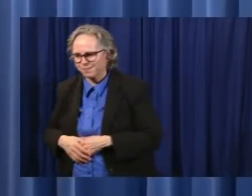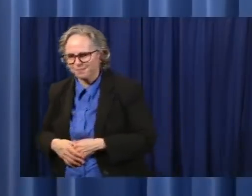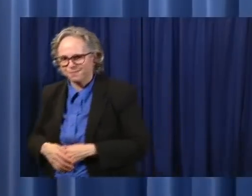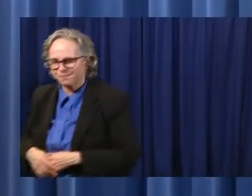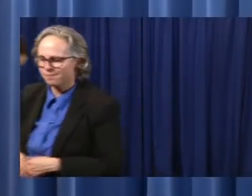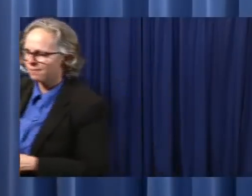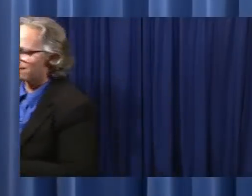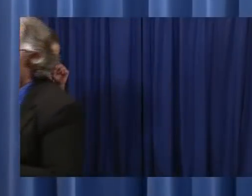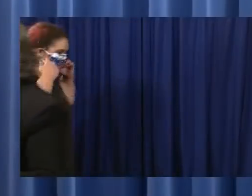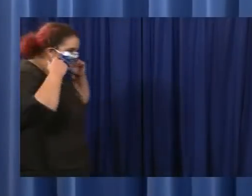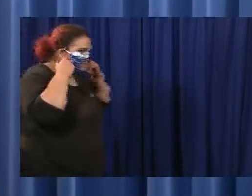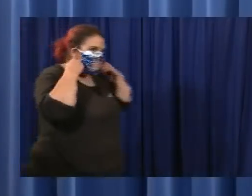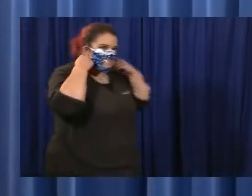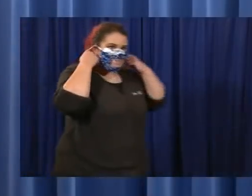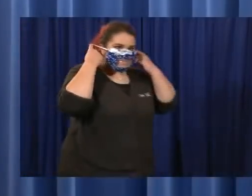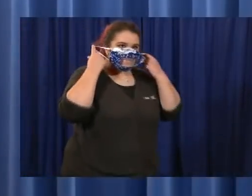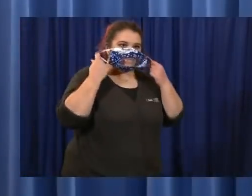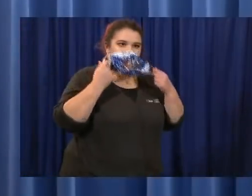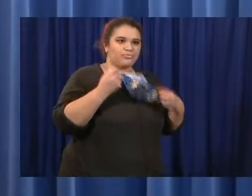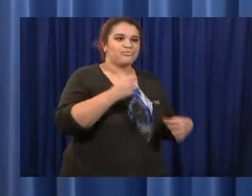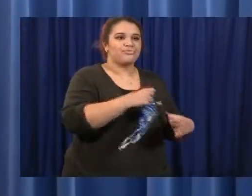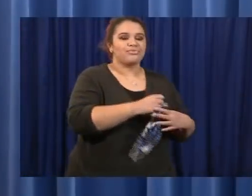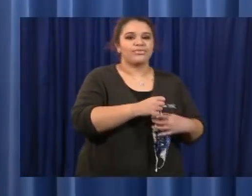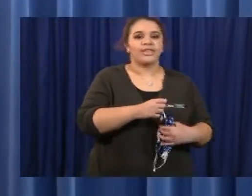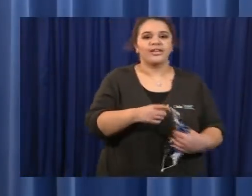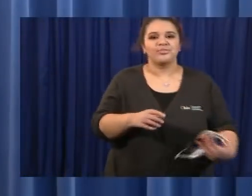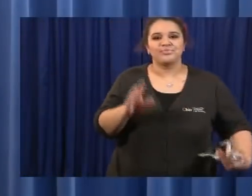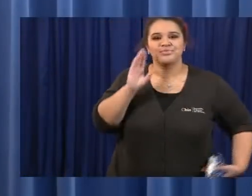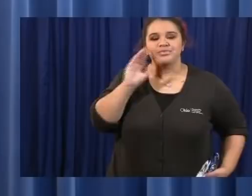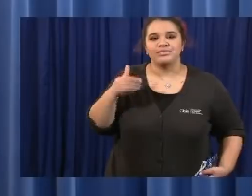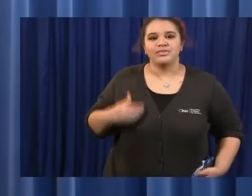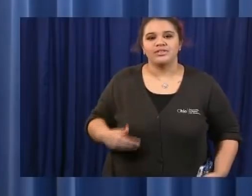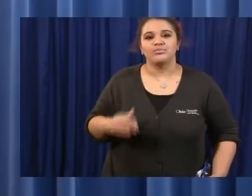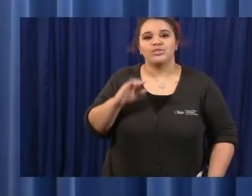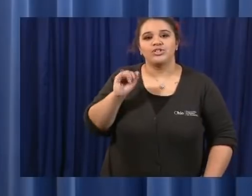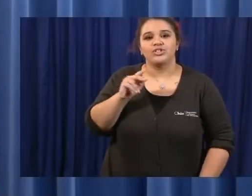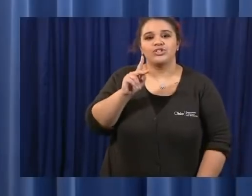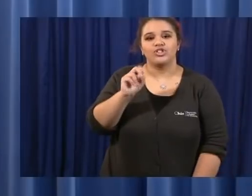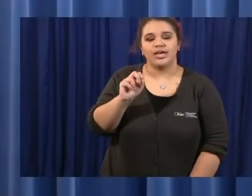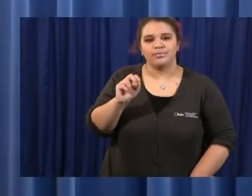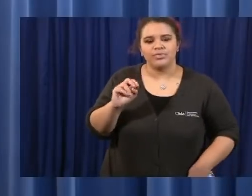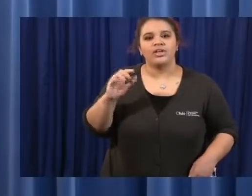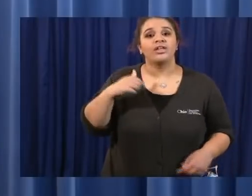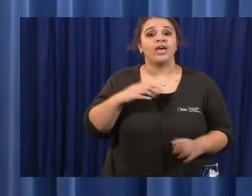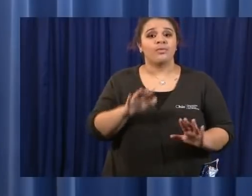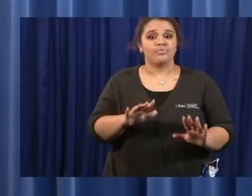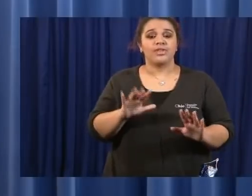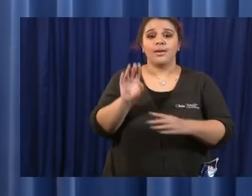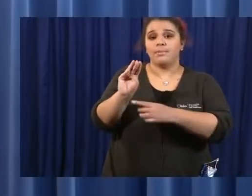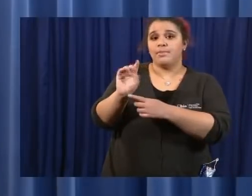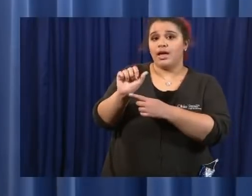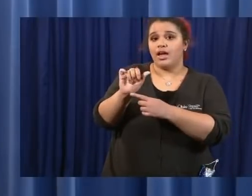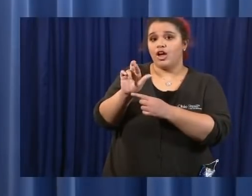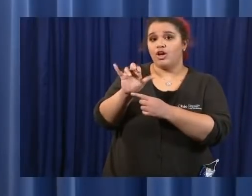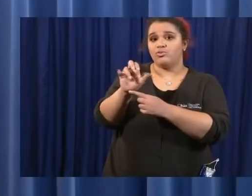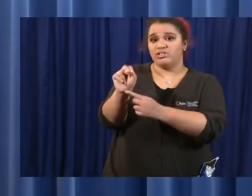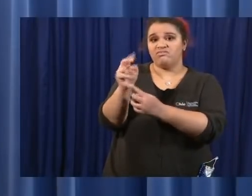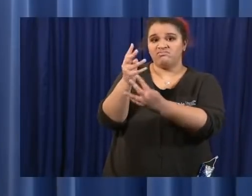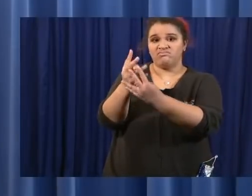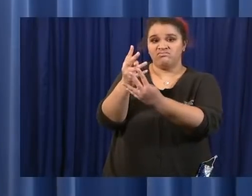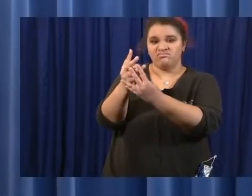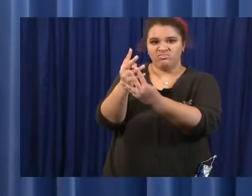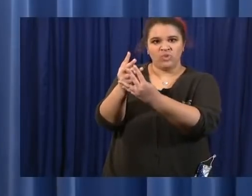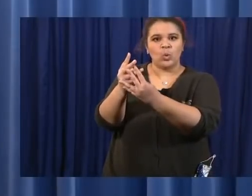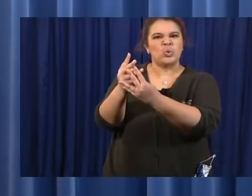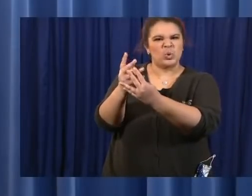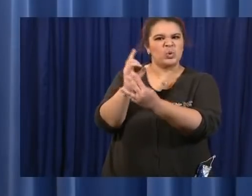This is Jake Zuckerman from the Ohio Capital Journal. We know that Marion and Pickaway correctional institutions are in very bad shape. Over